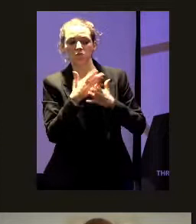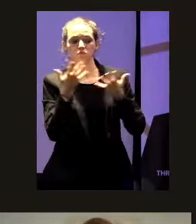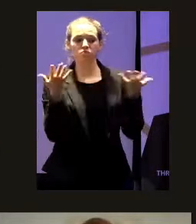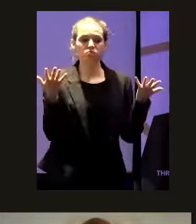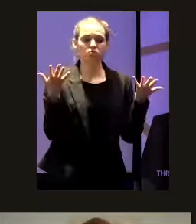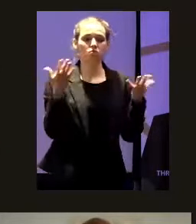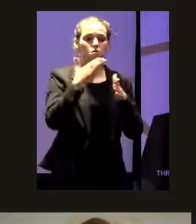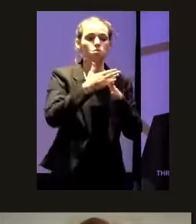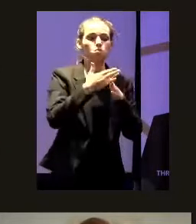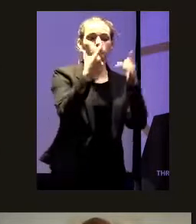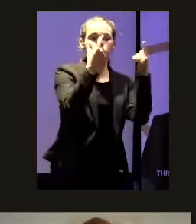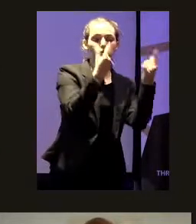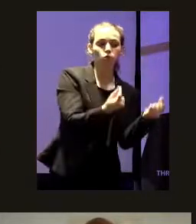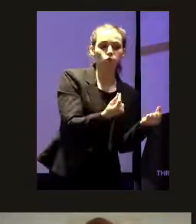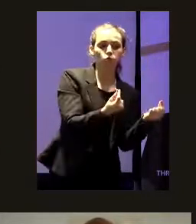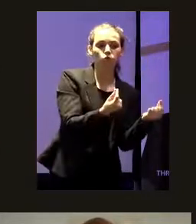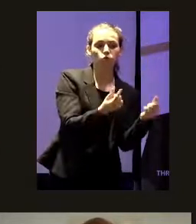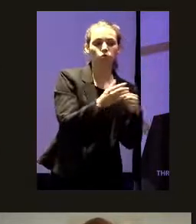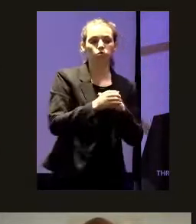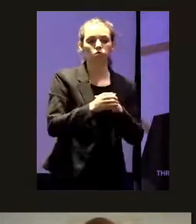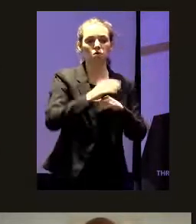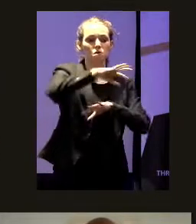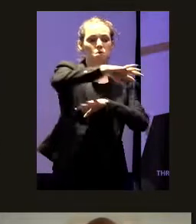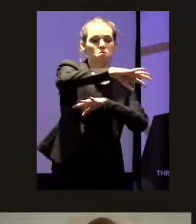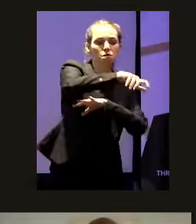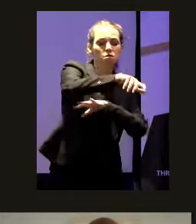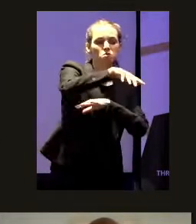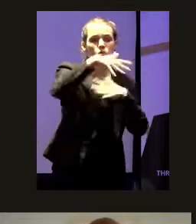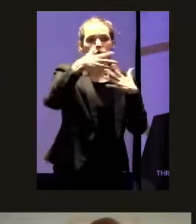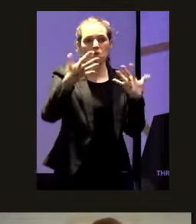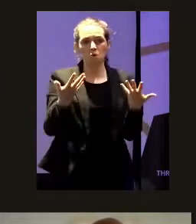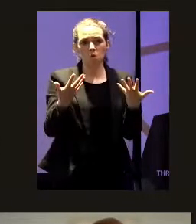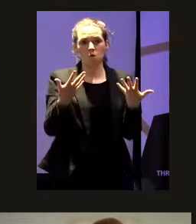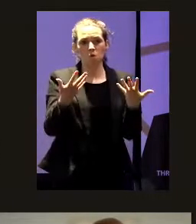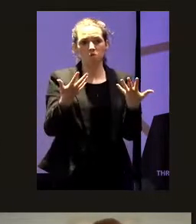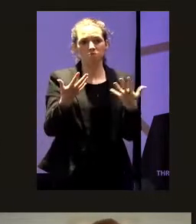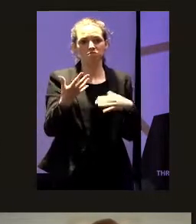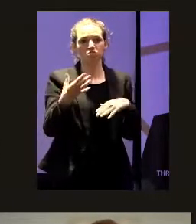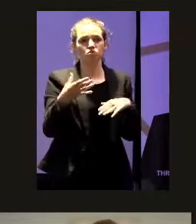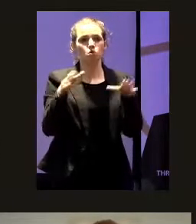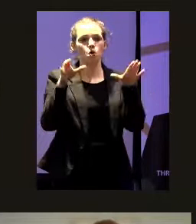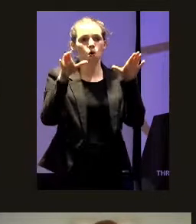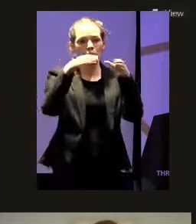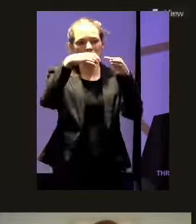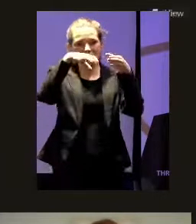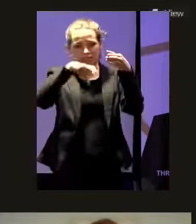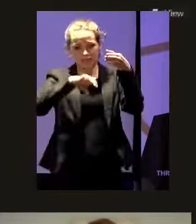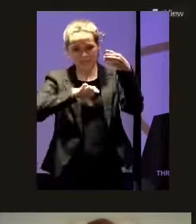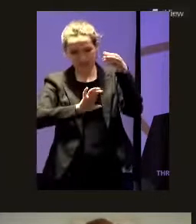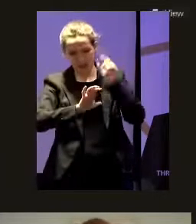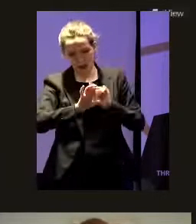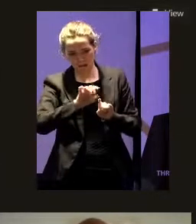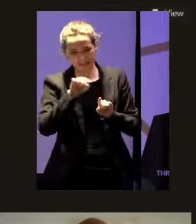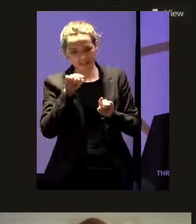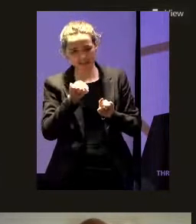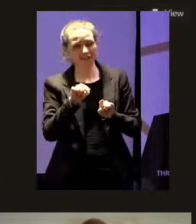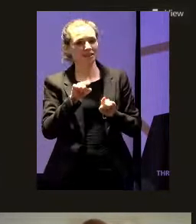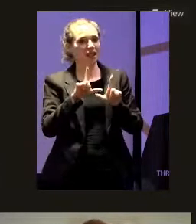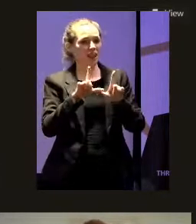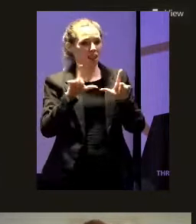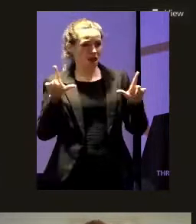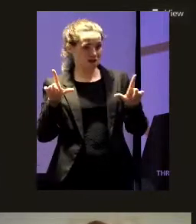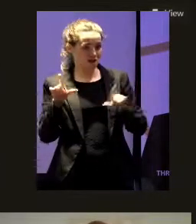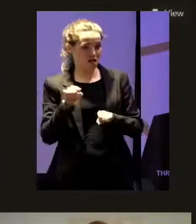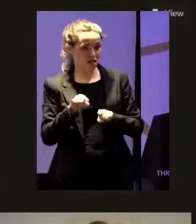done at provincial level or the subcommittee level for that matter is deemed to have been done by council.